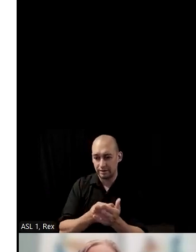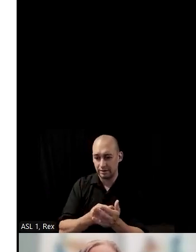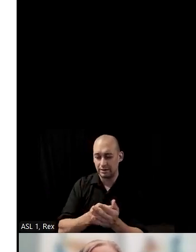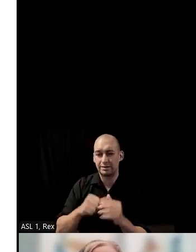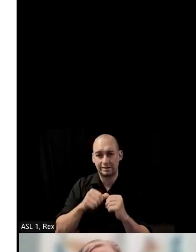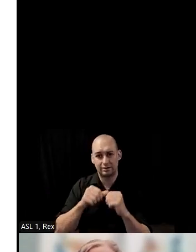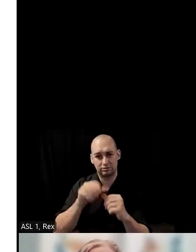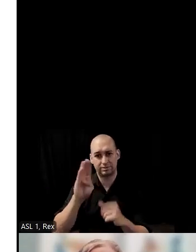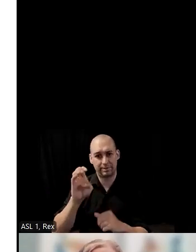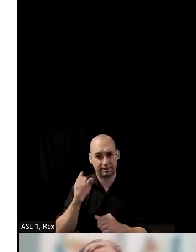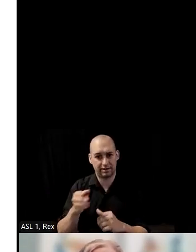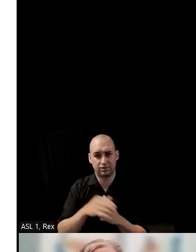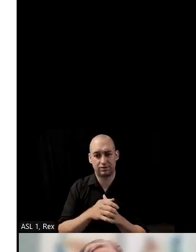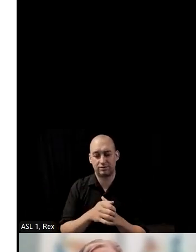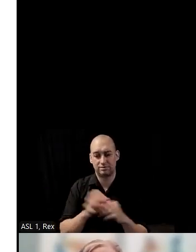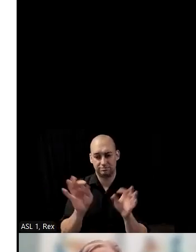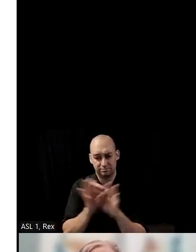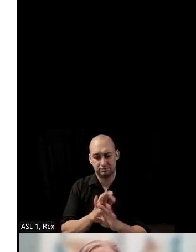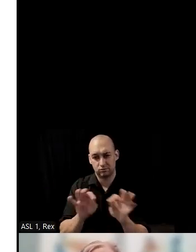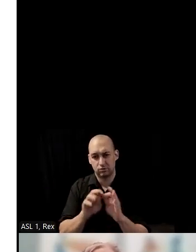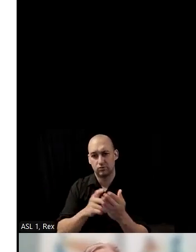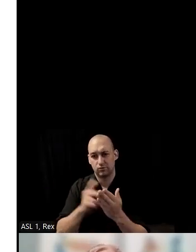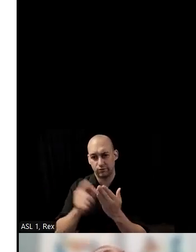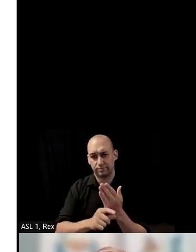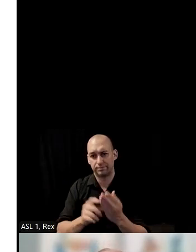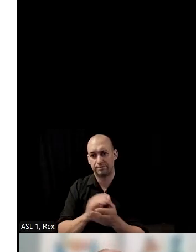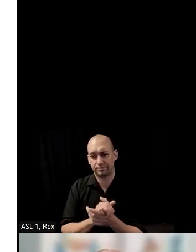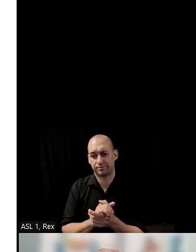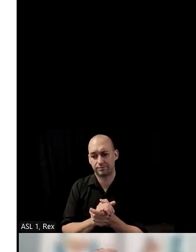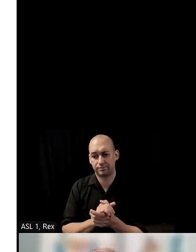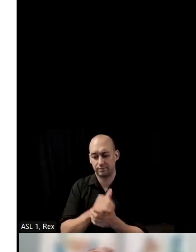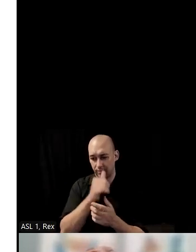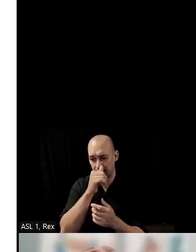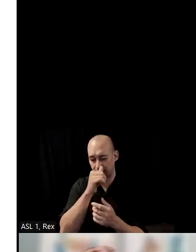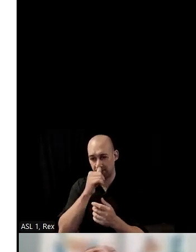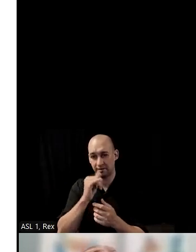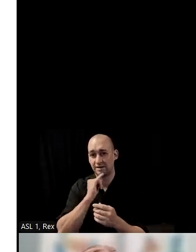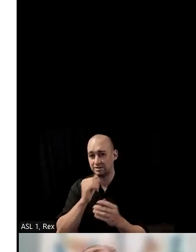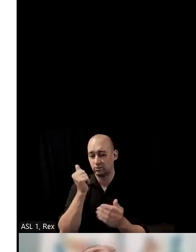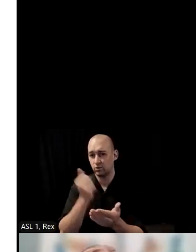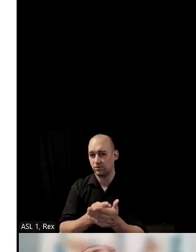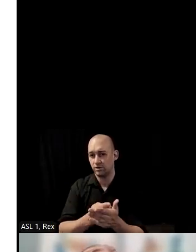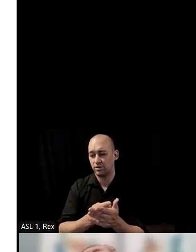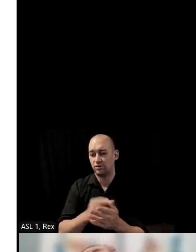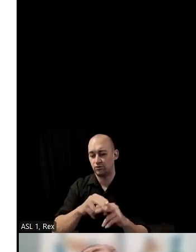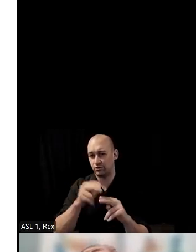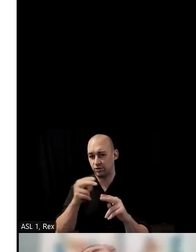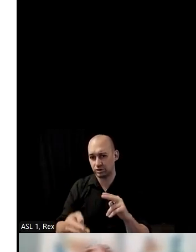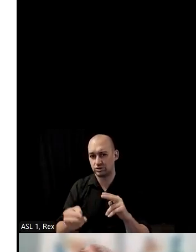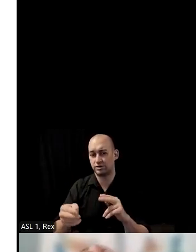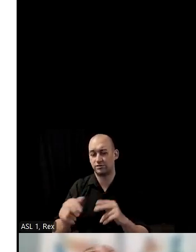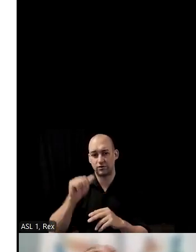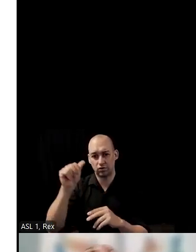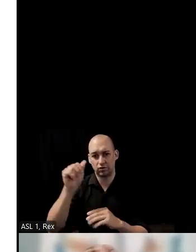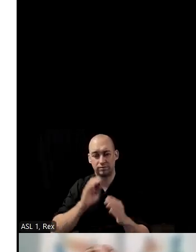there. Also, again, a very important program. There was an approval of some reduction of older adult behavioral health initiative and a